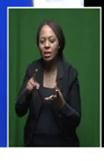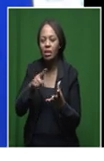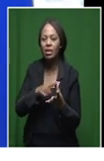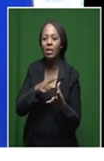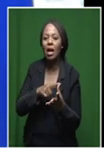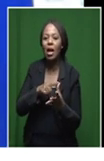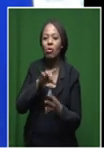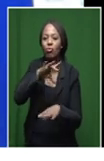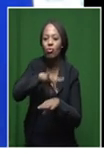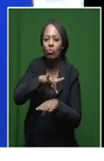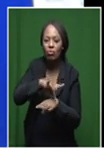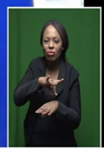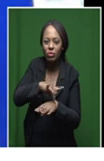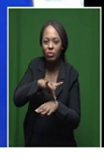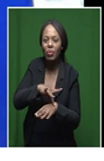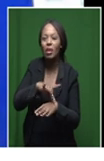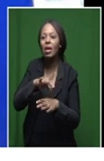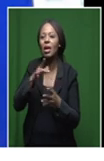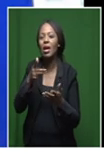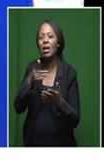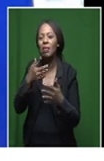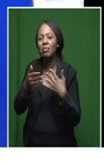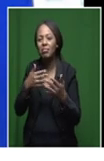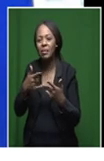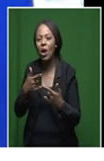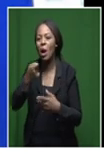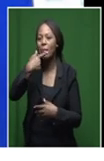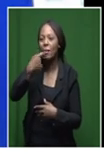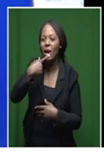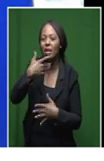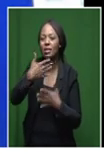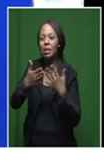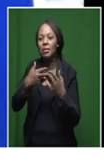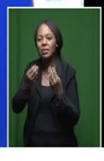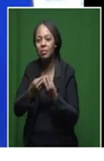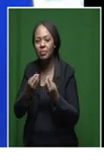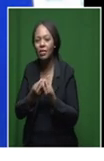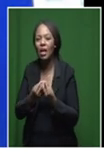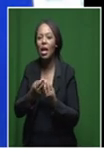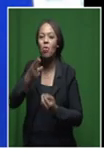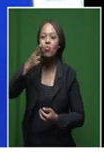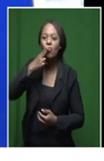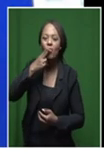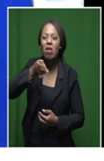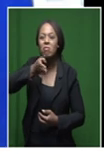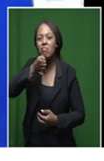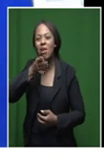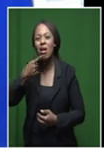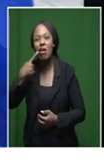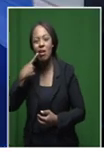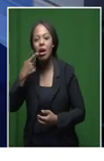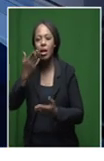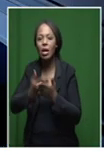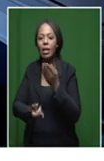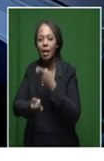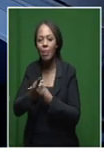who are on certain medications, people who drink too much, who smoke too much. So how do you get to a diagnosis